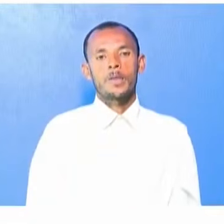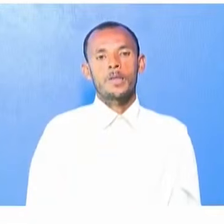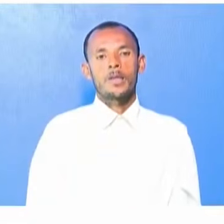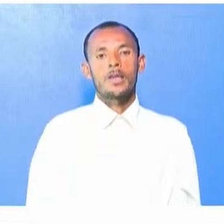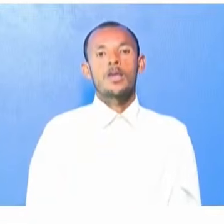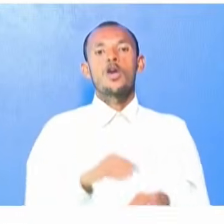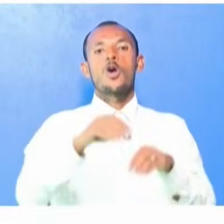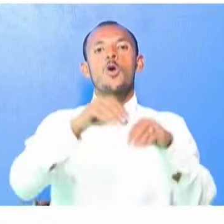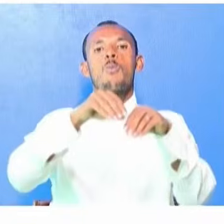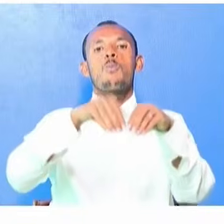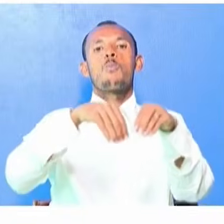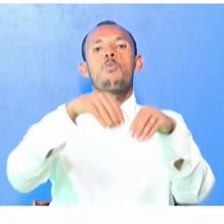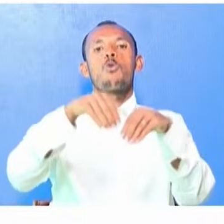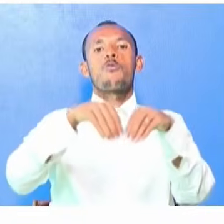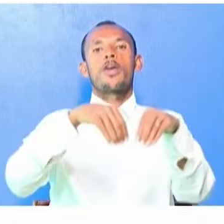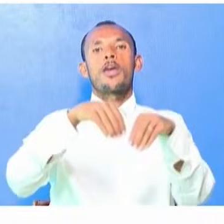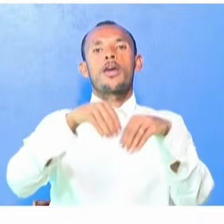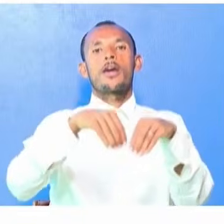Moving